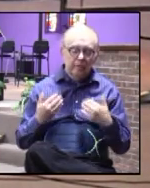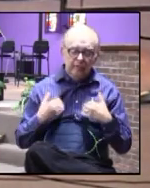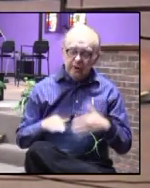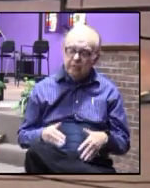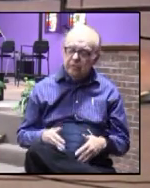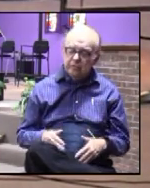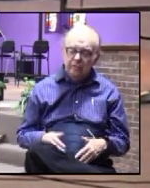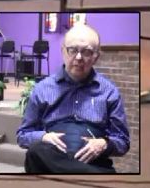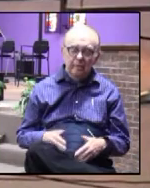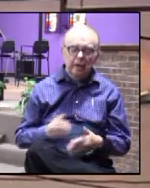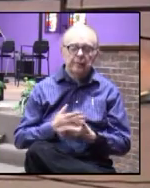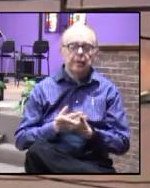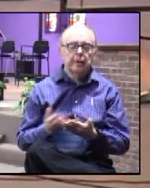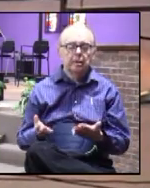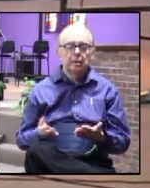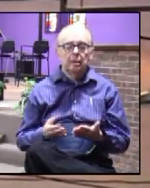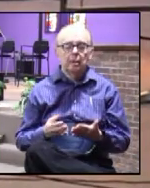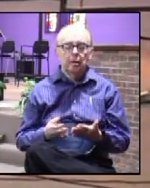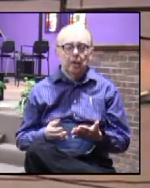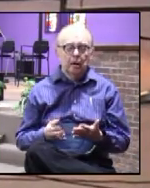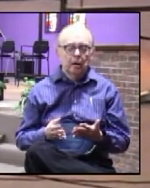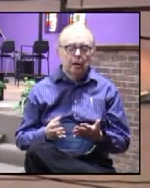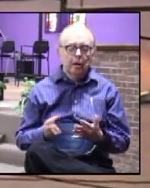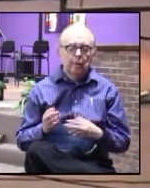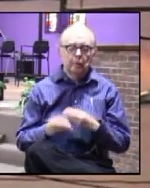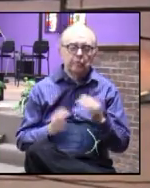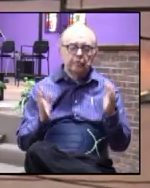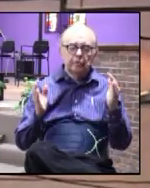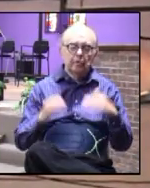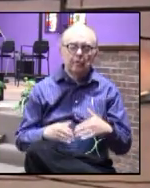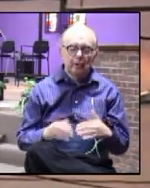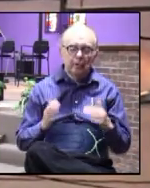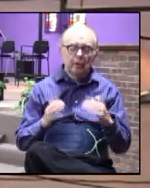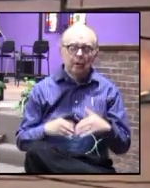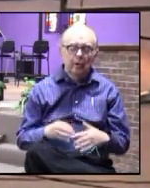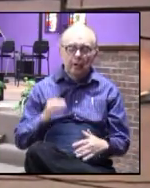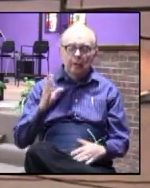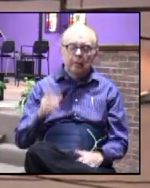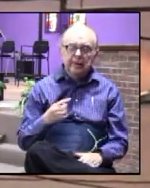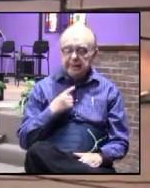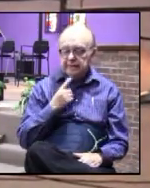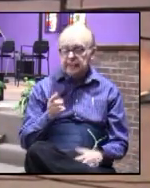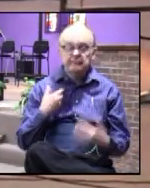wasted, and everything, it's just crumbling upon them, and they just look and say, I'm done.